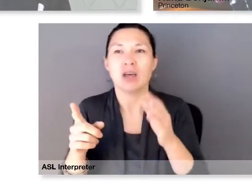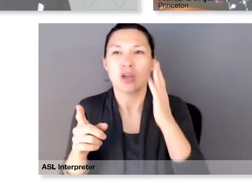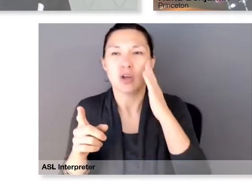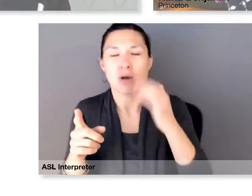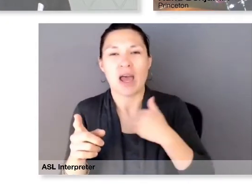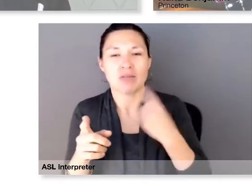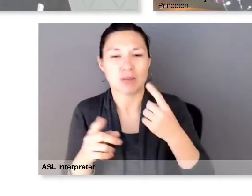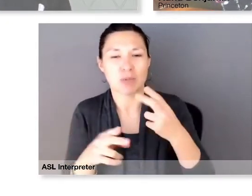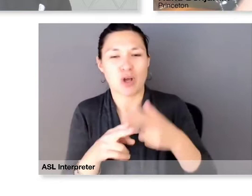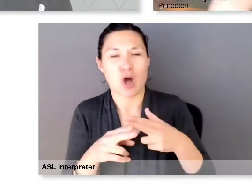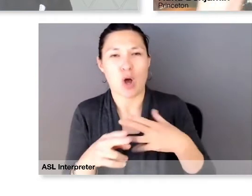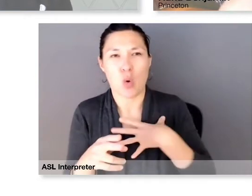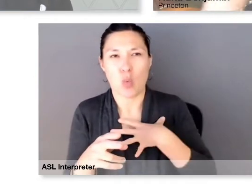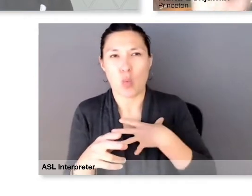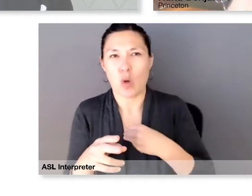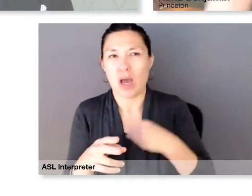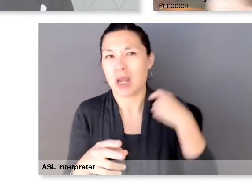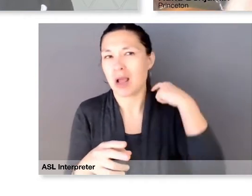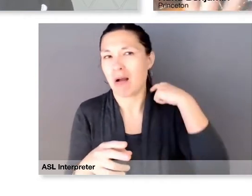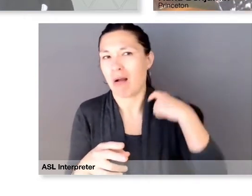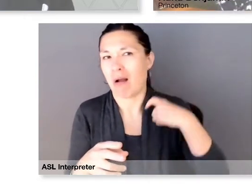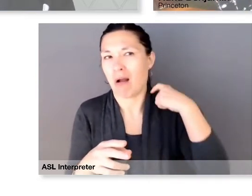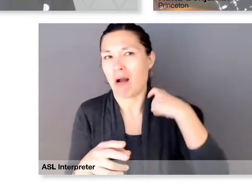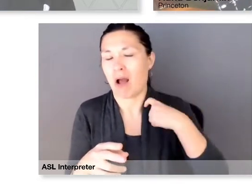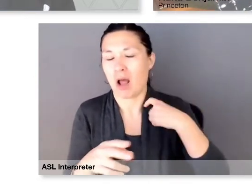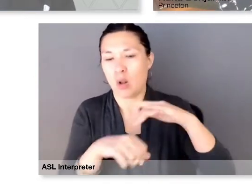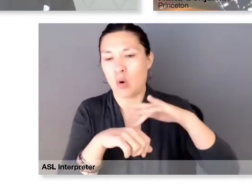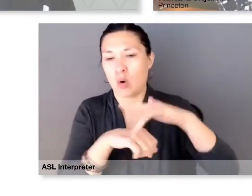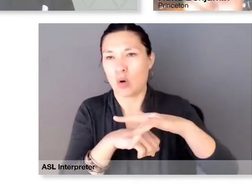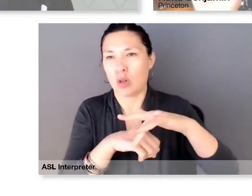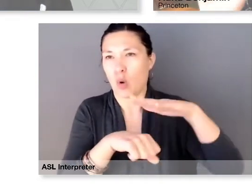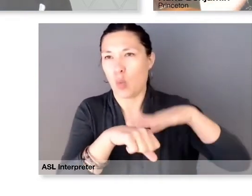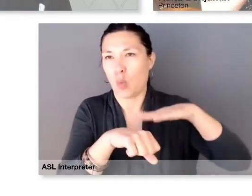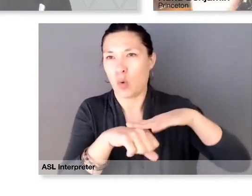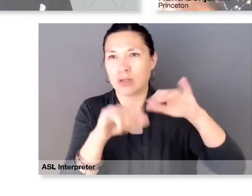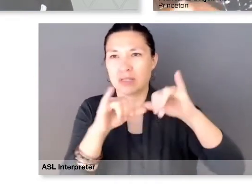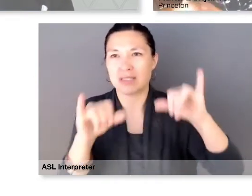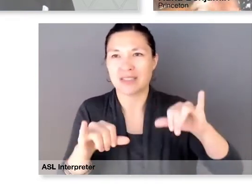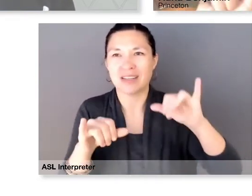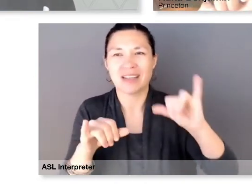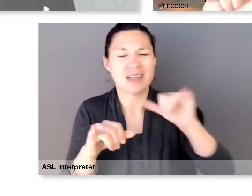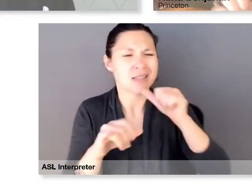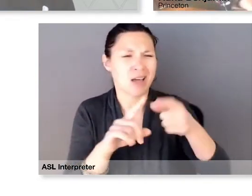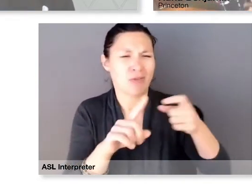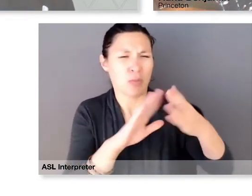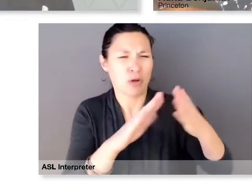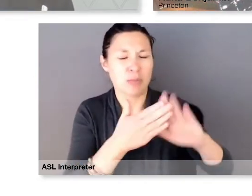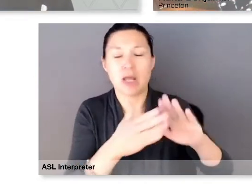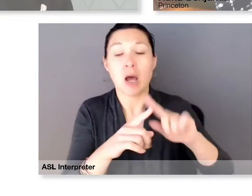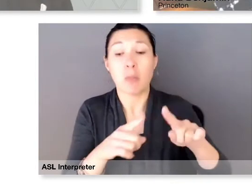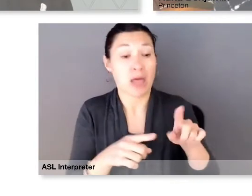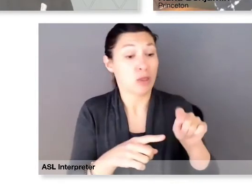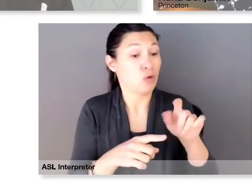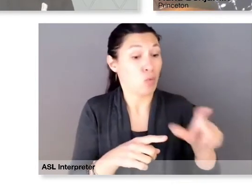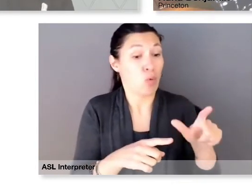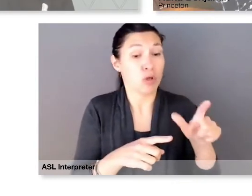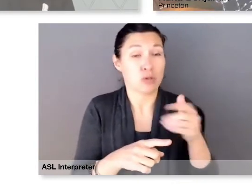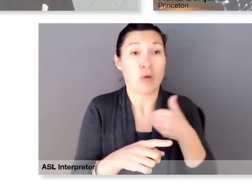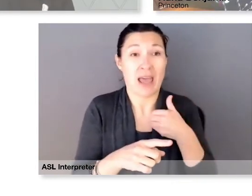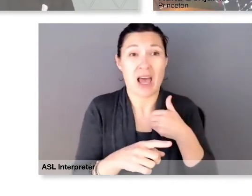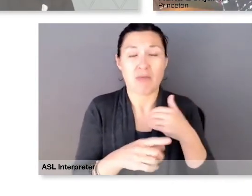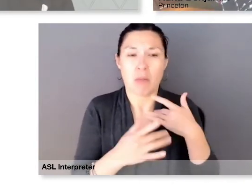not community-based, but it's an artist, a creative sort of rendering of what it means to take these tools that are typically